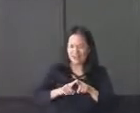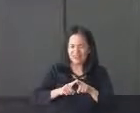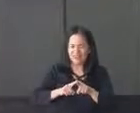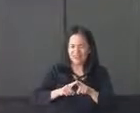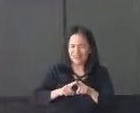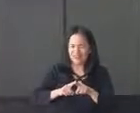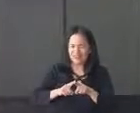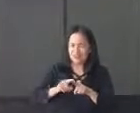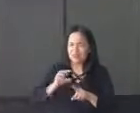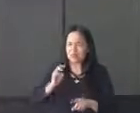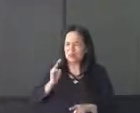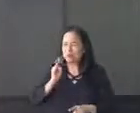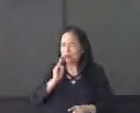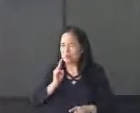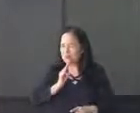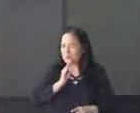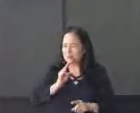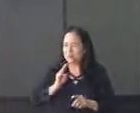criminal organizations.